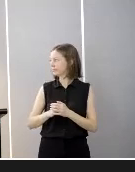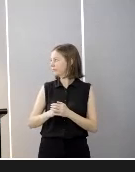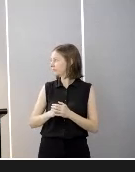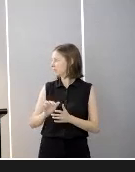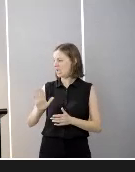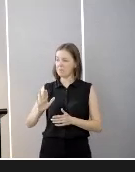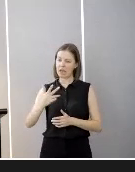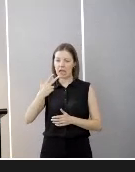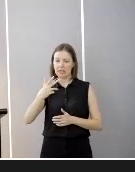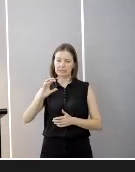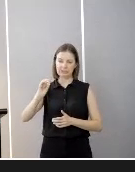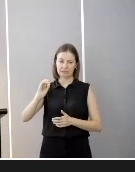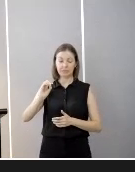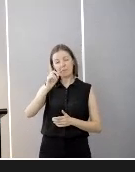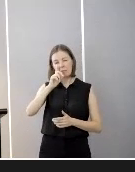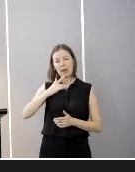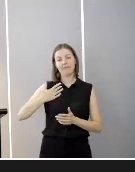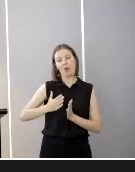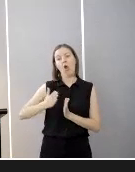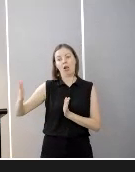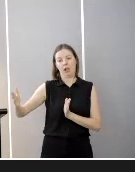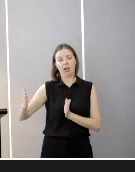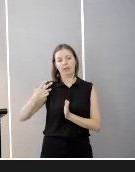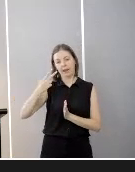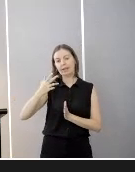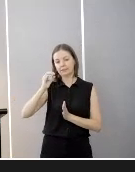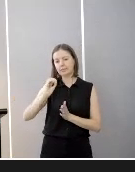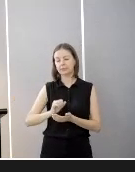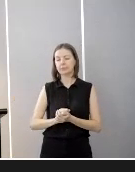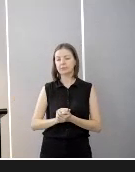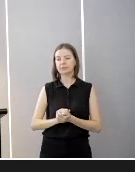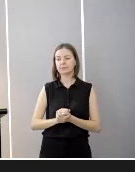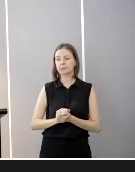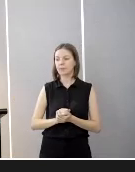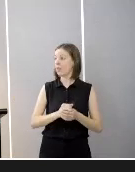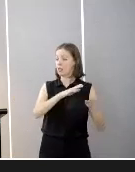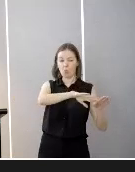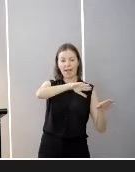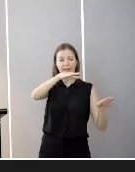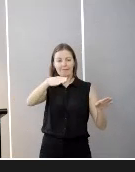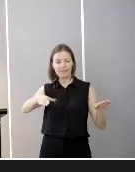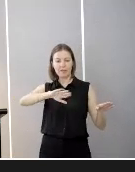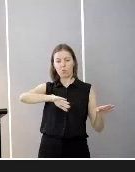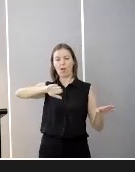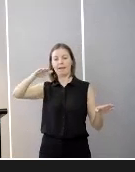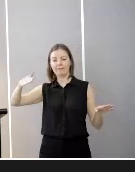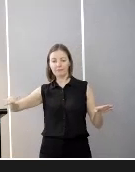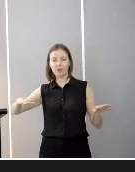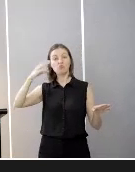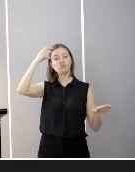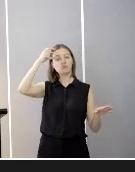here, which is a little bit rough, but people are living longer these days. And each of these kind of waves is a different wave of brain